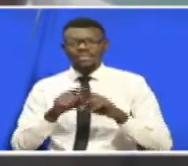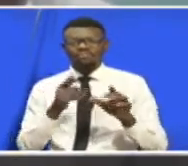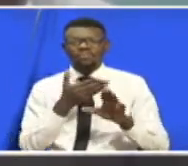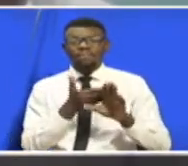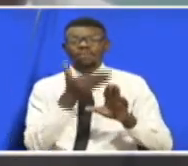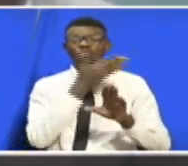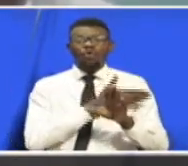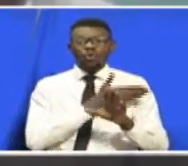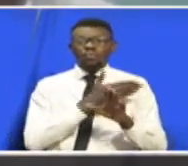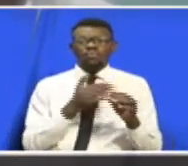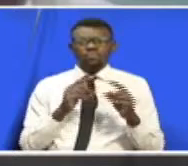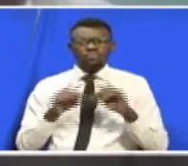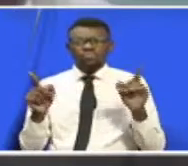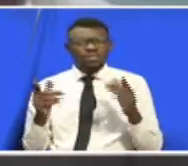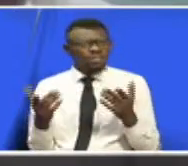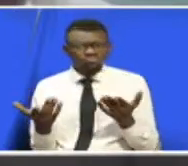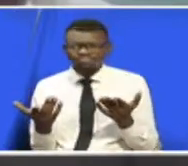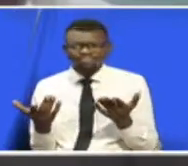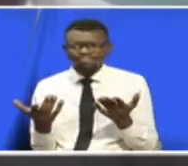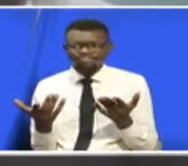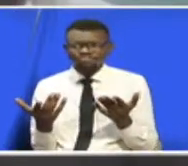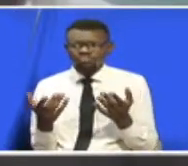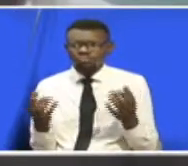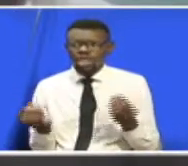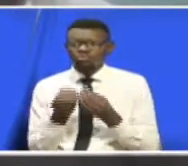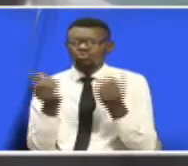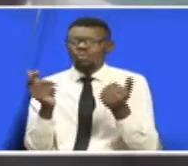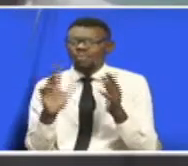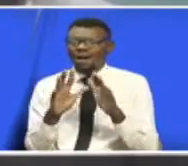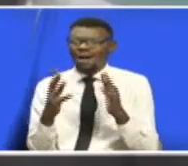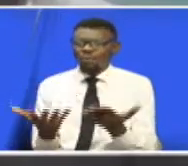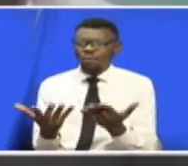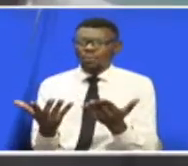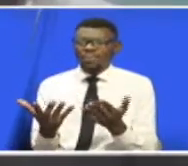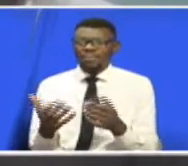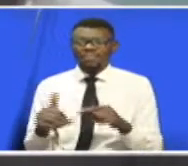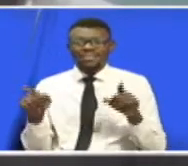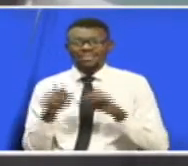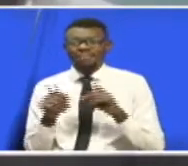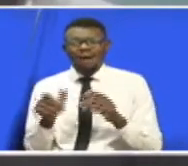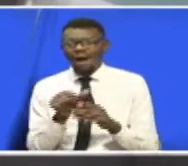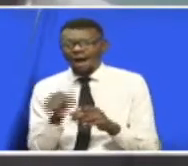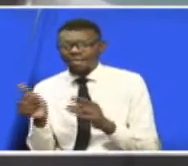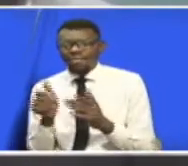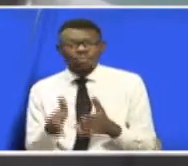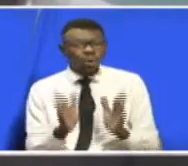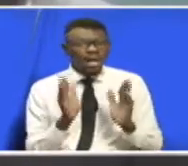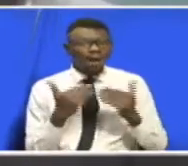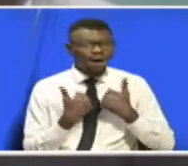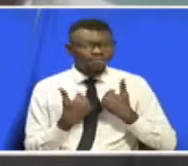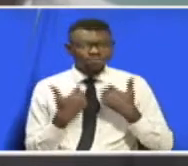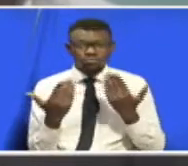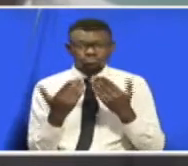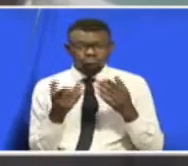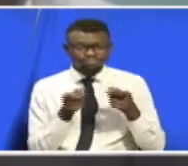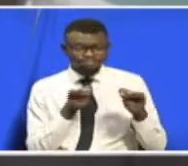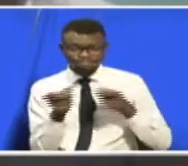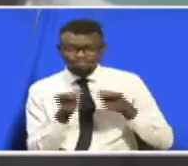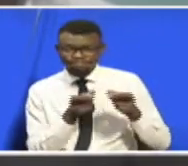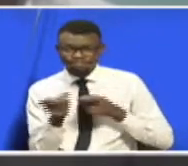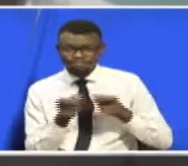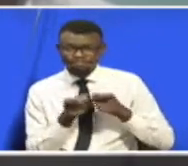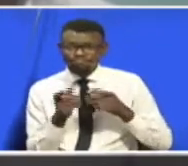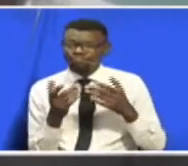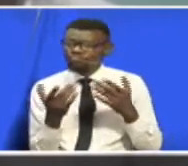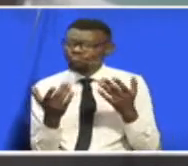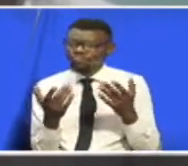months back. At what point would such an intervention be necessary? And if at all, is there any other way that we could actually stem the trajectory that this